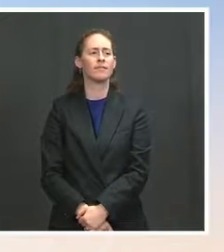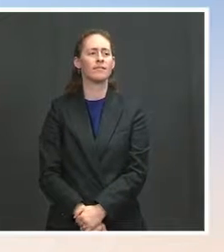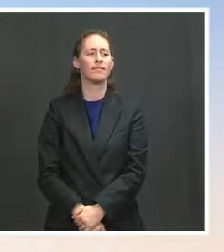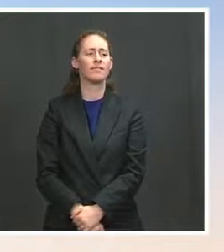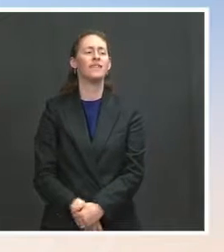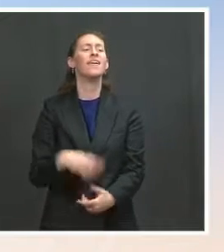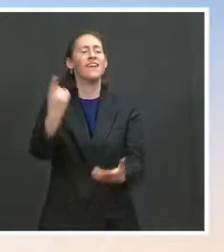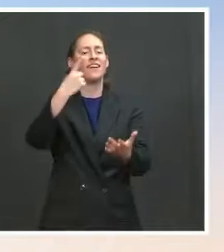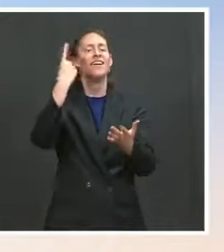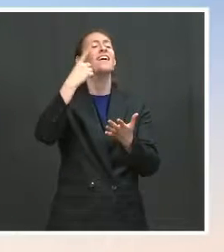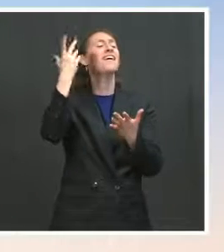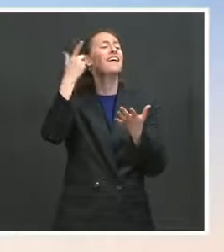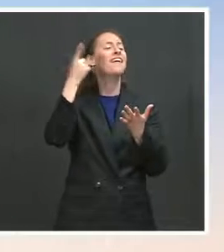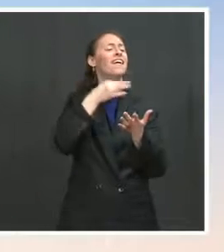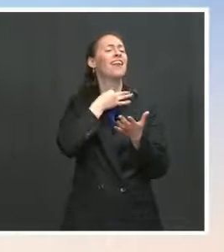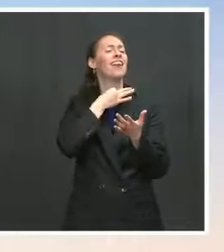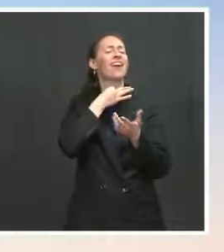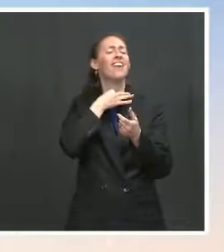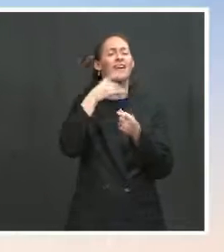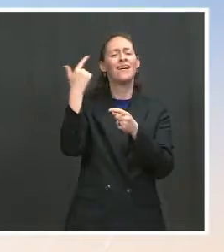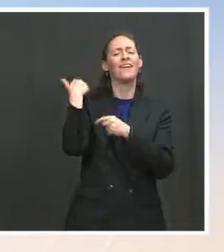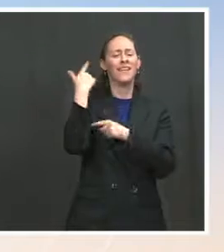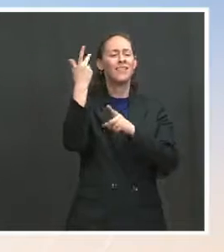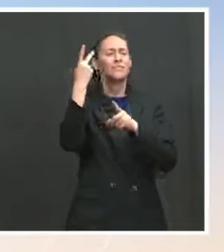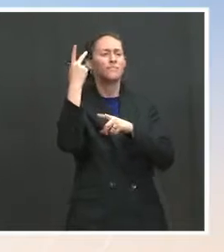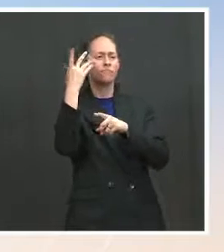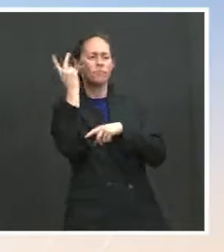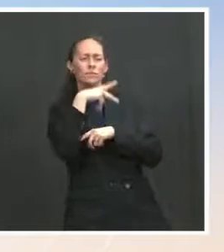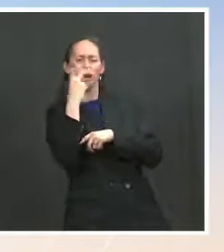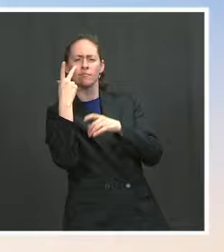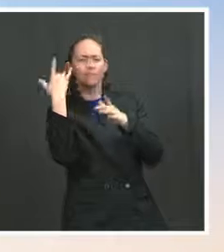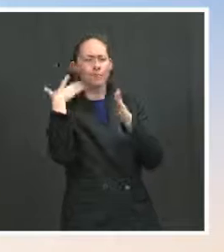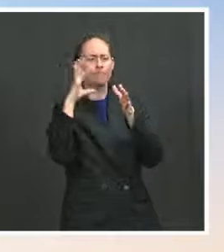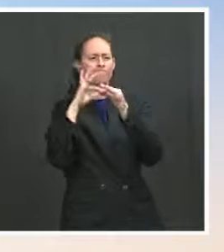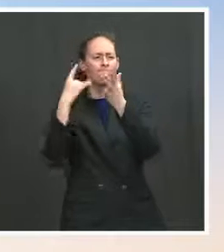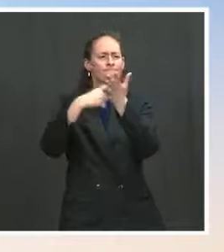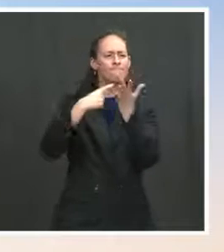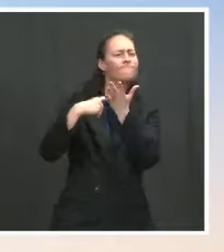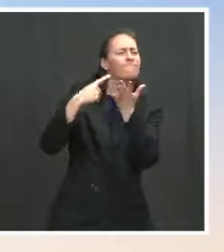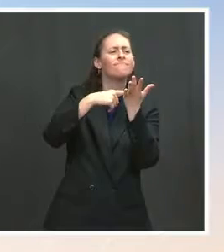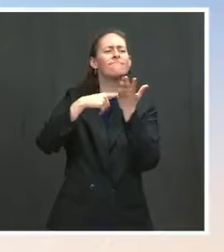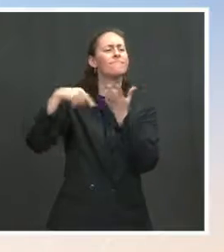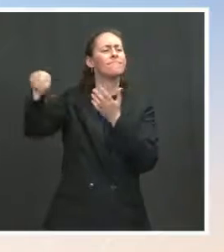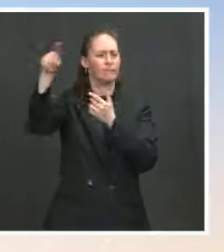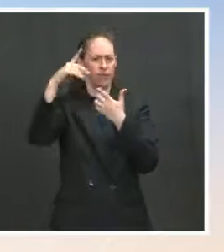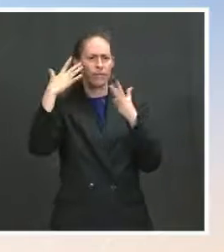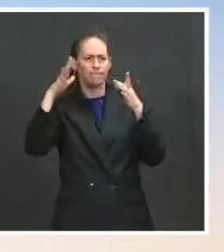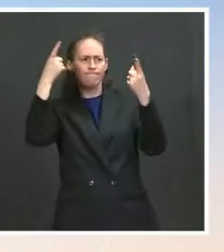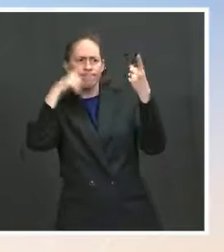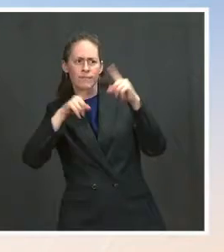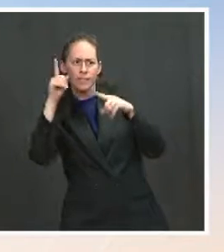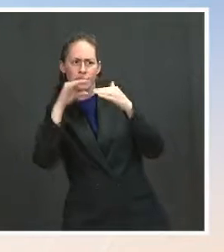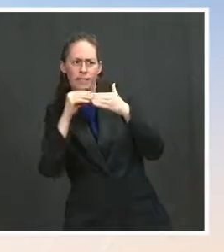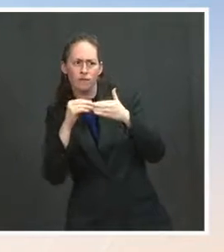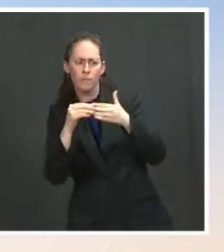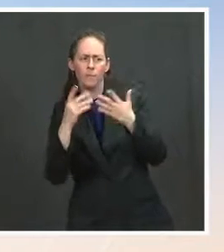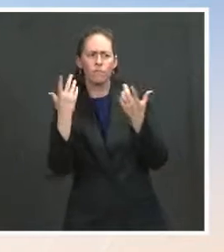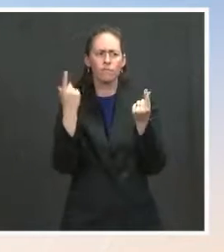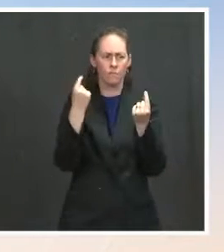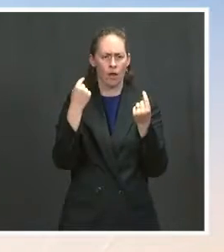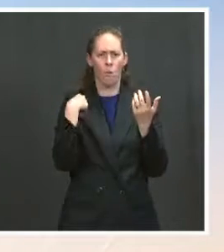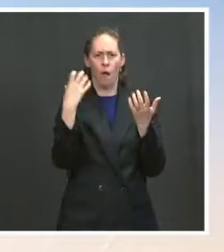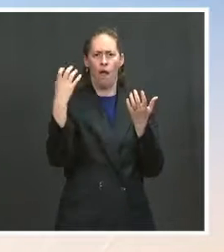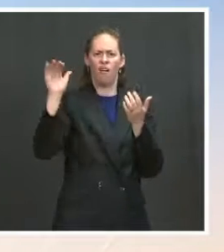on this just 2 days ago. And she has this assignment because she asked to lead the effort on voting rights because it's an issue she is